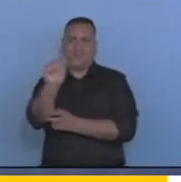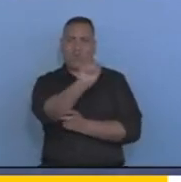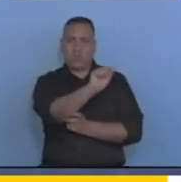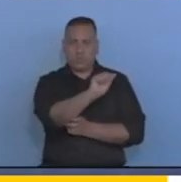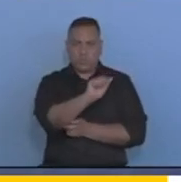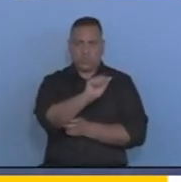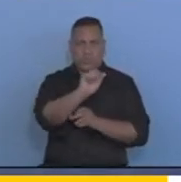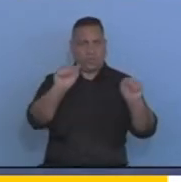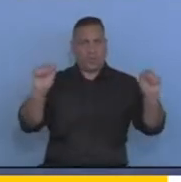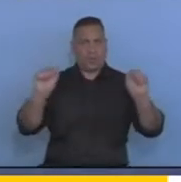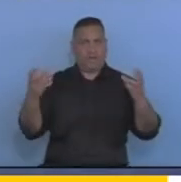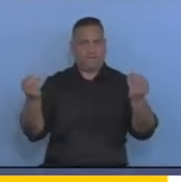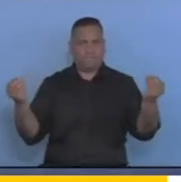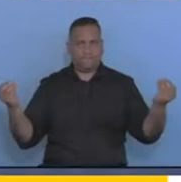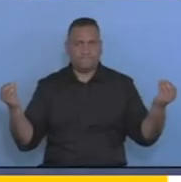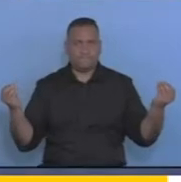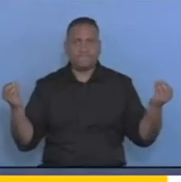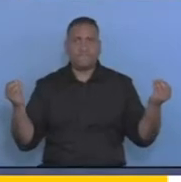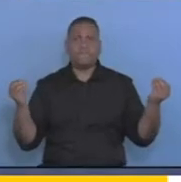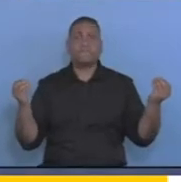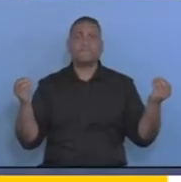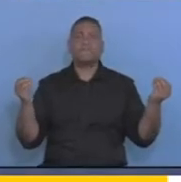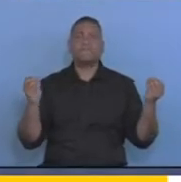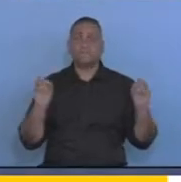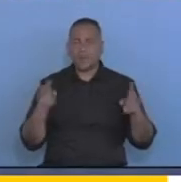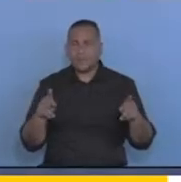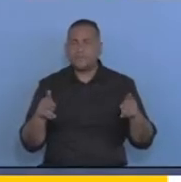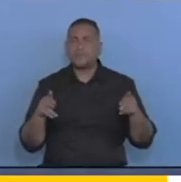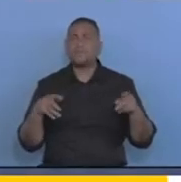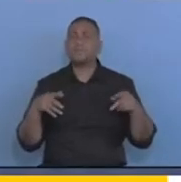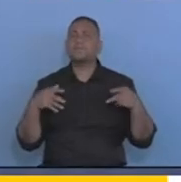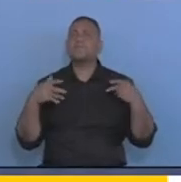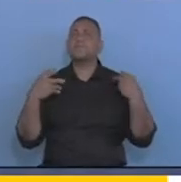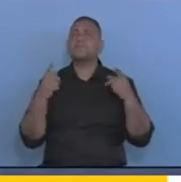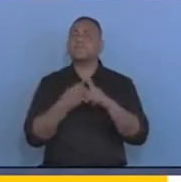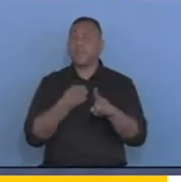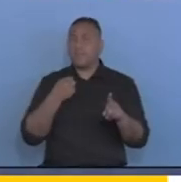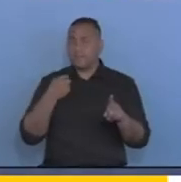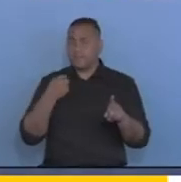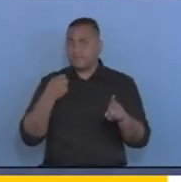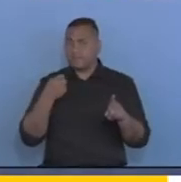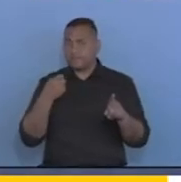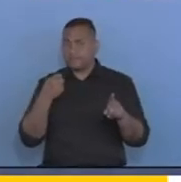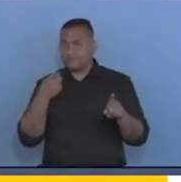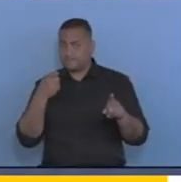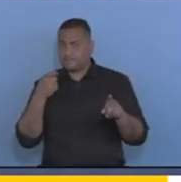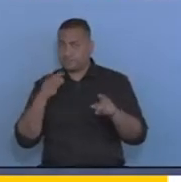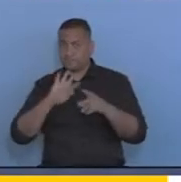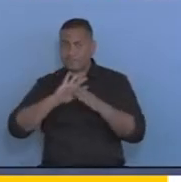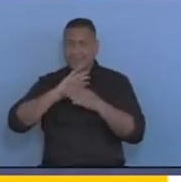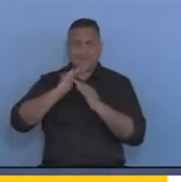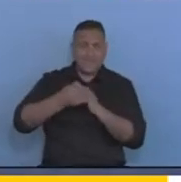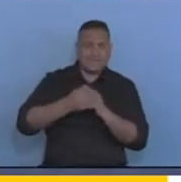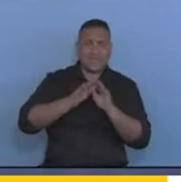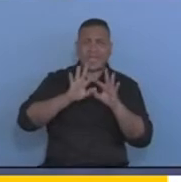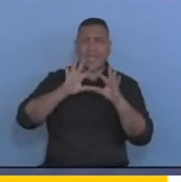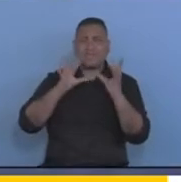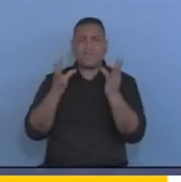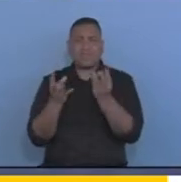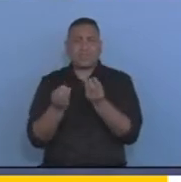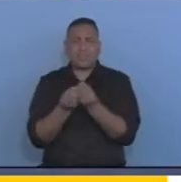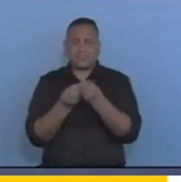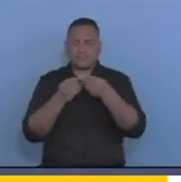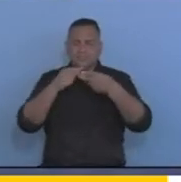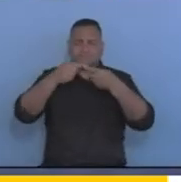Sure. So just where it is going, I mean, it covers so much. Your virtual reality, it's just... It's a lot. It covers so